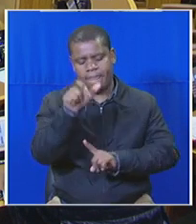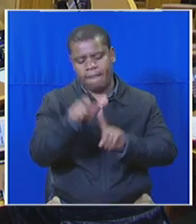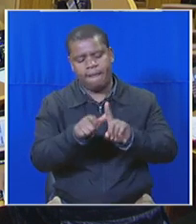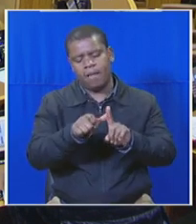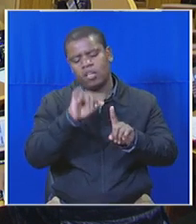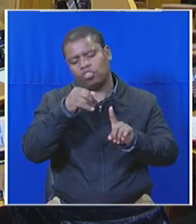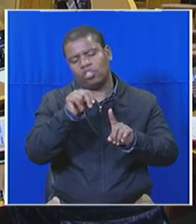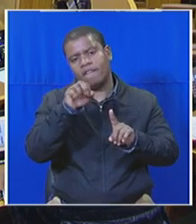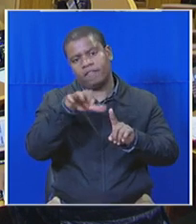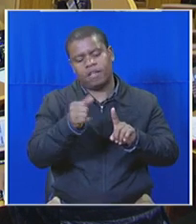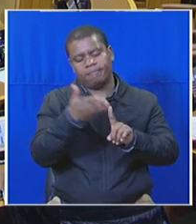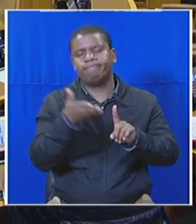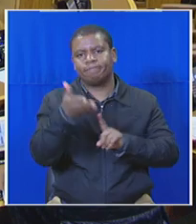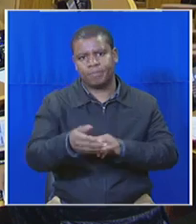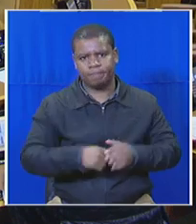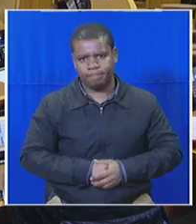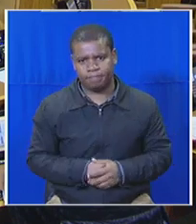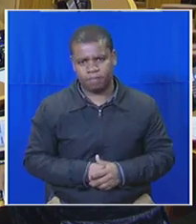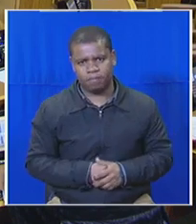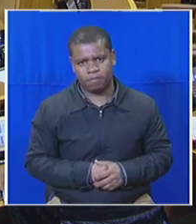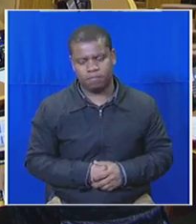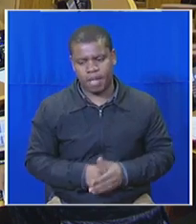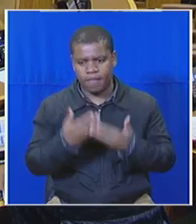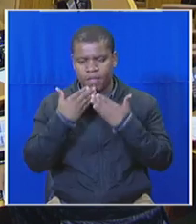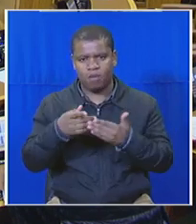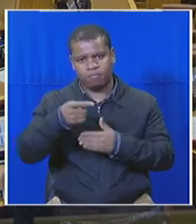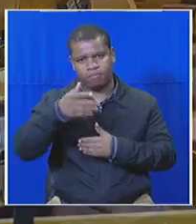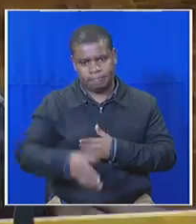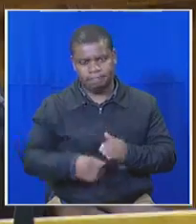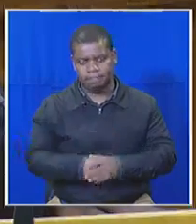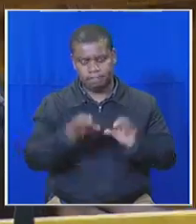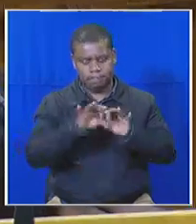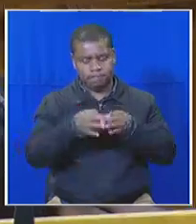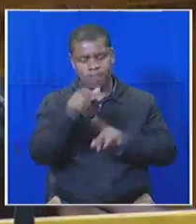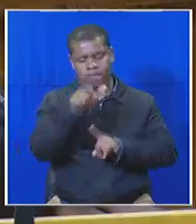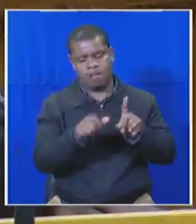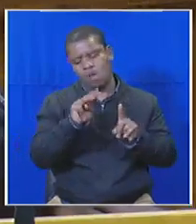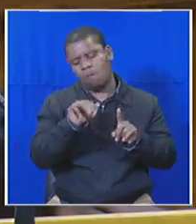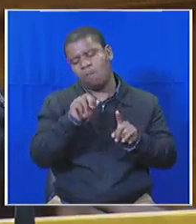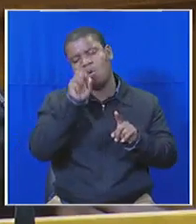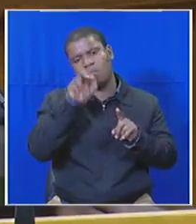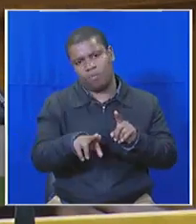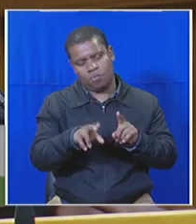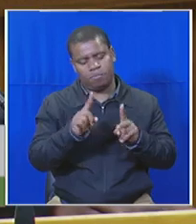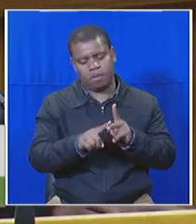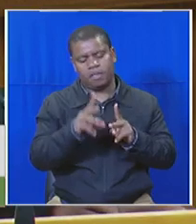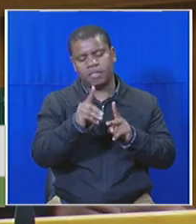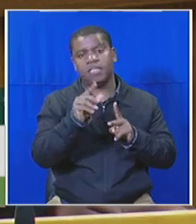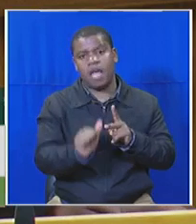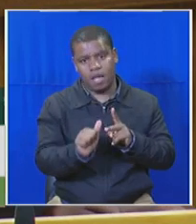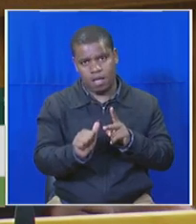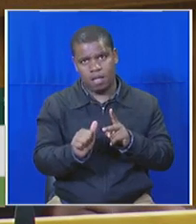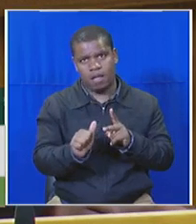Thank you, Honorable Speaker. To the family of Honorable Mubu, the Democratic